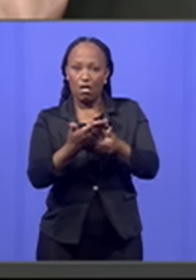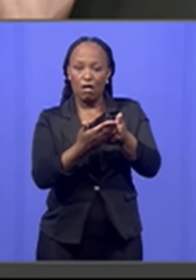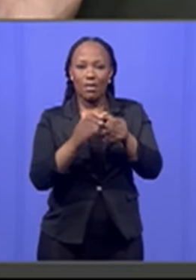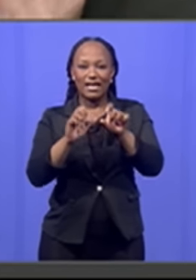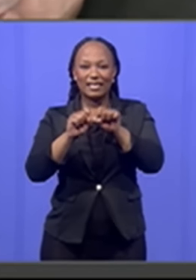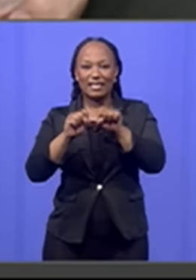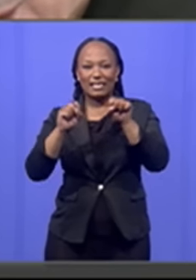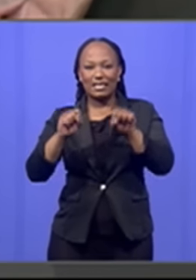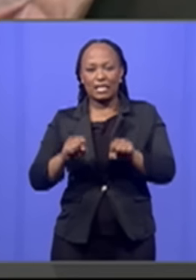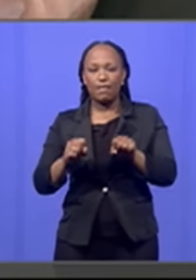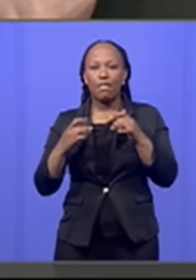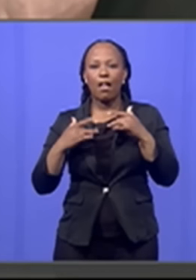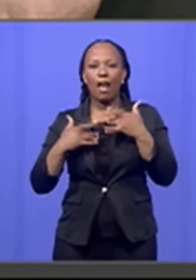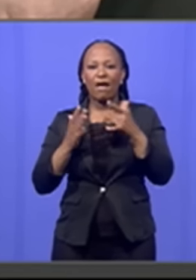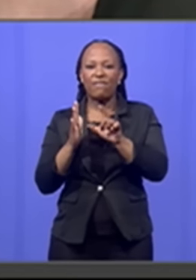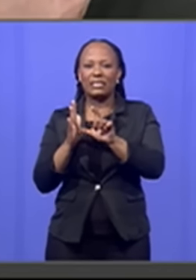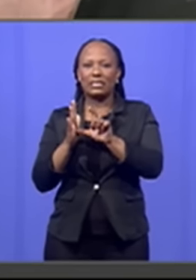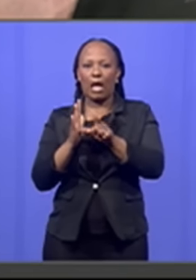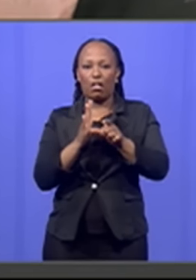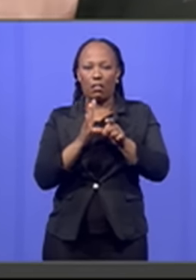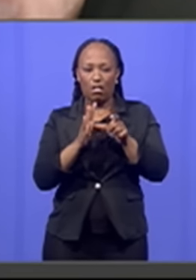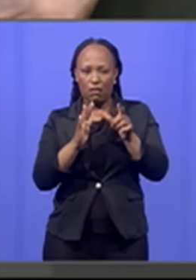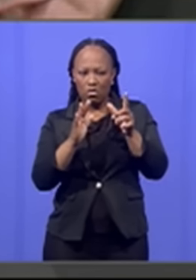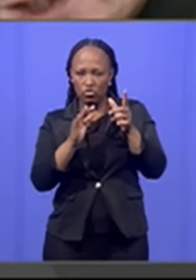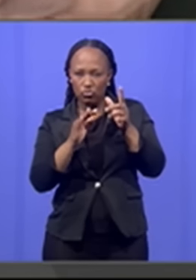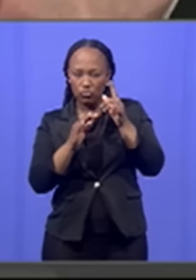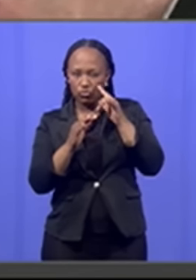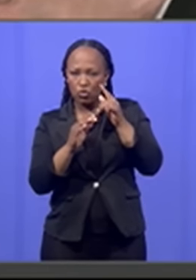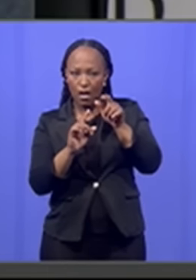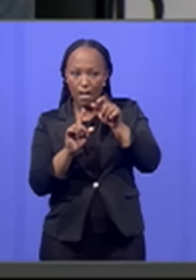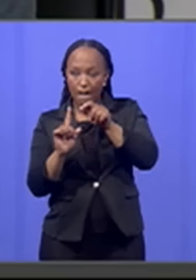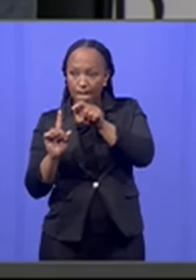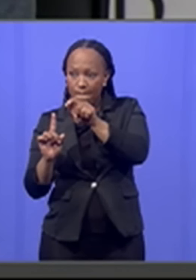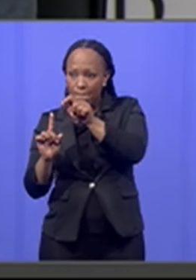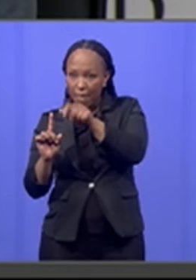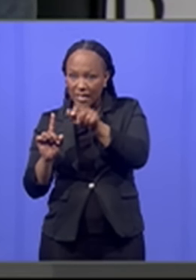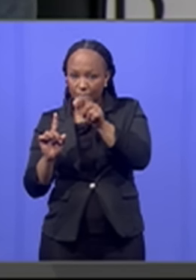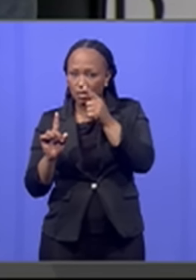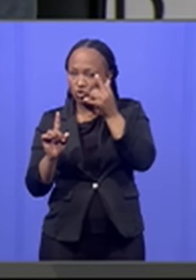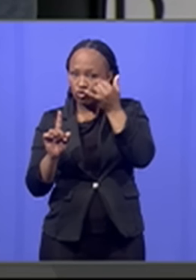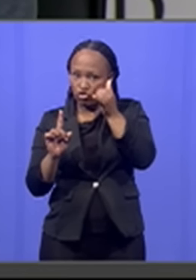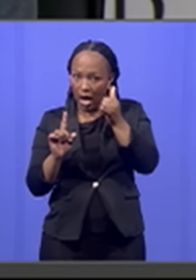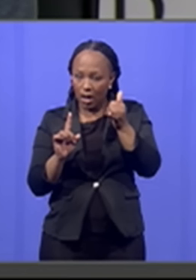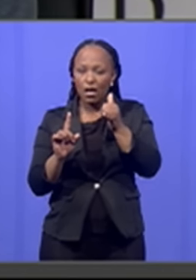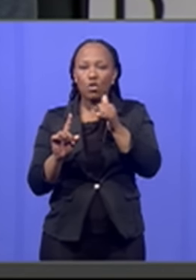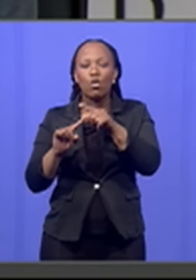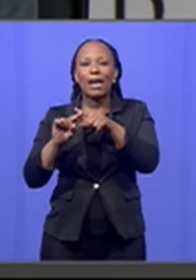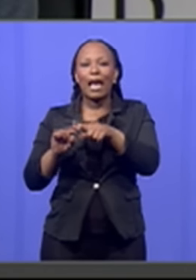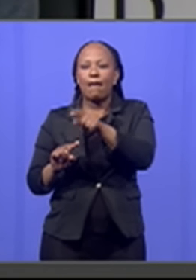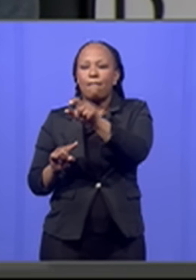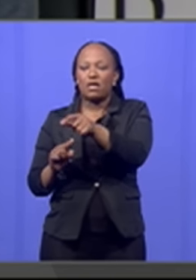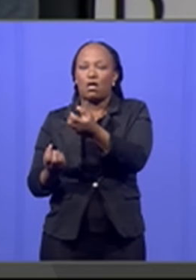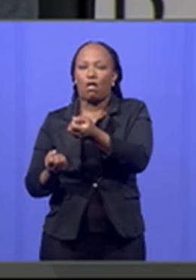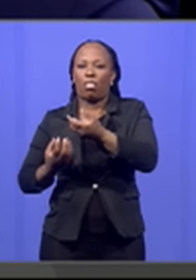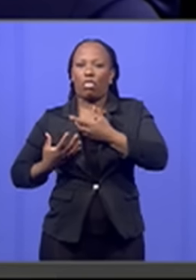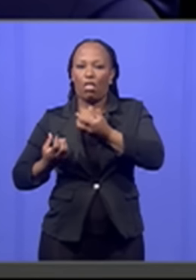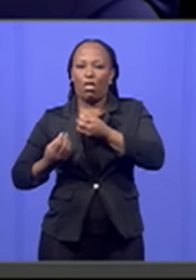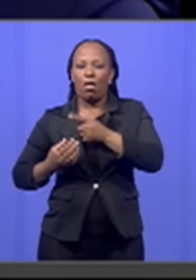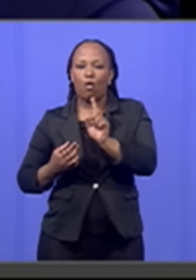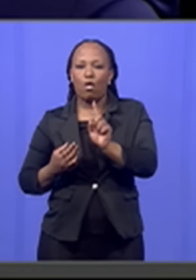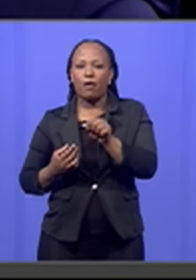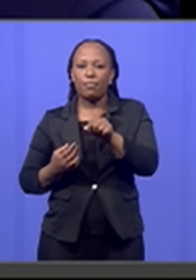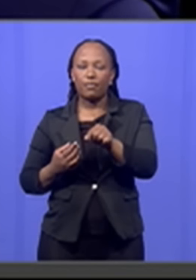conduct a lifestyle audit, you would rely on the auditee, so to speak. Schoeman o phaelletse ka hore ditlaleho tsena di kenyelletsa le